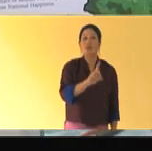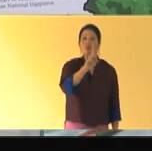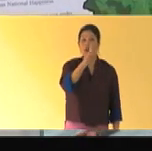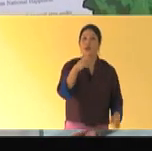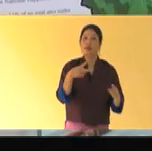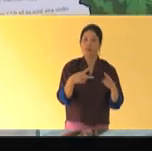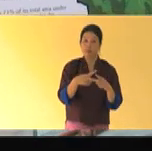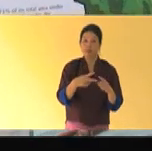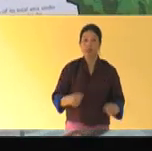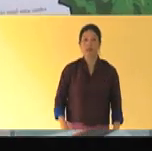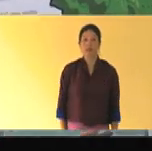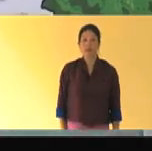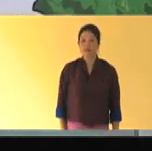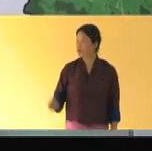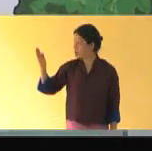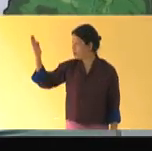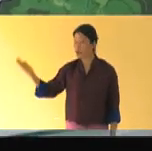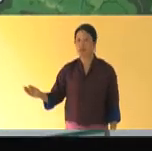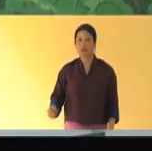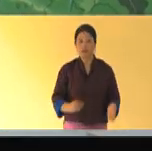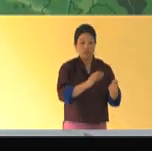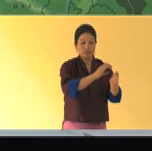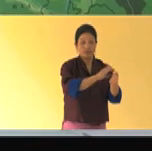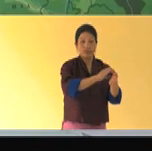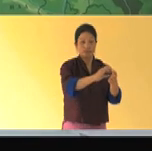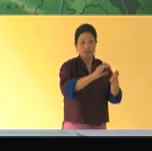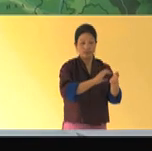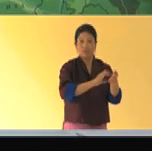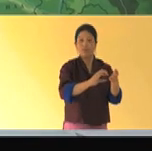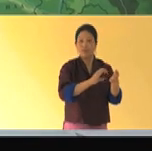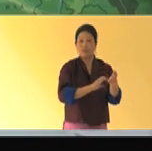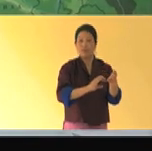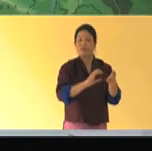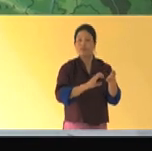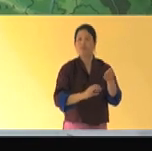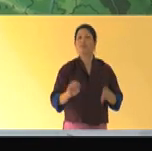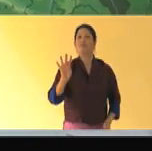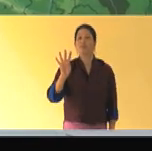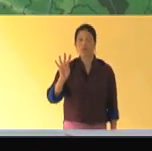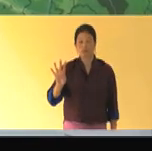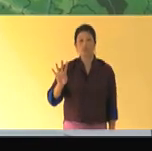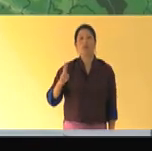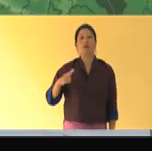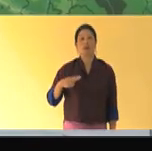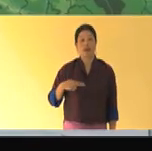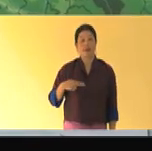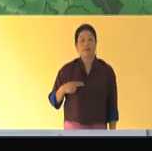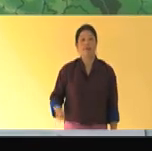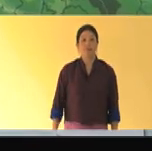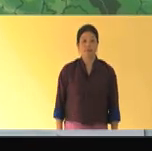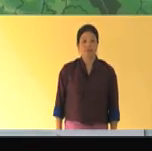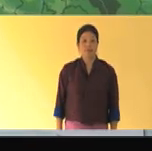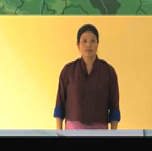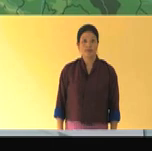we have displaying the subtropical region, temperate region, and subalpine region, and the alpine region. So we basically